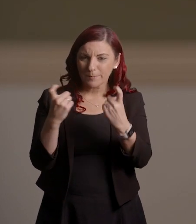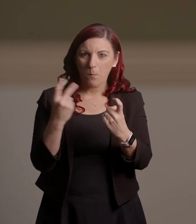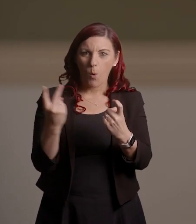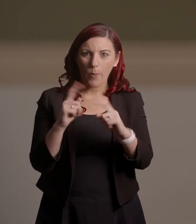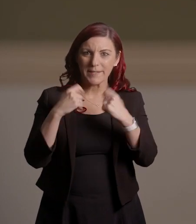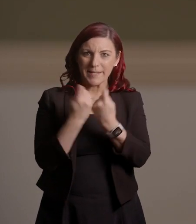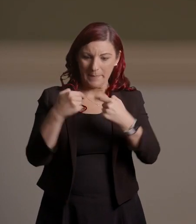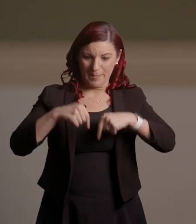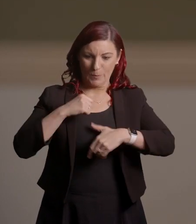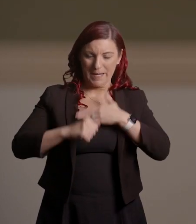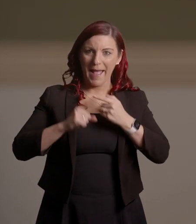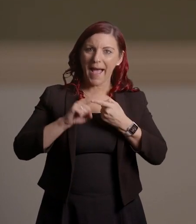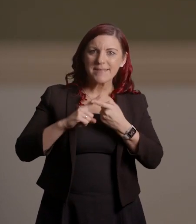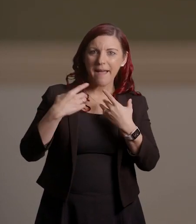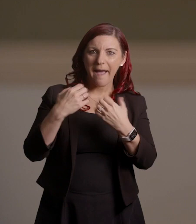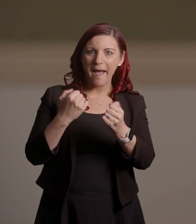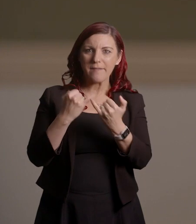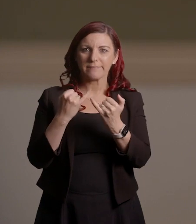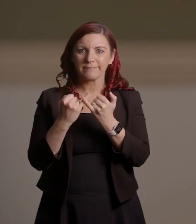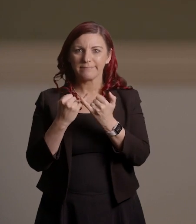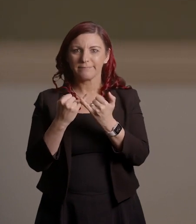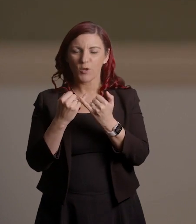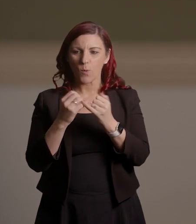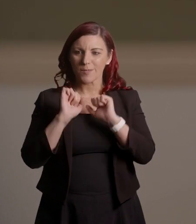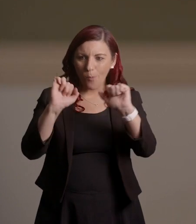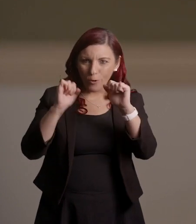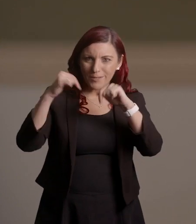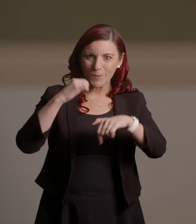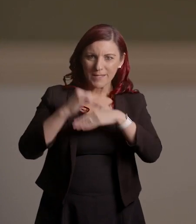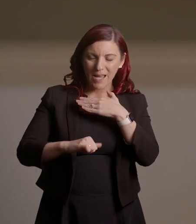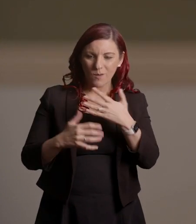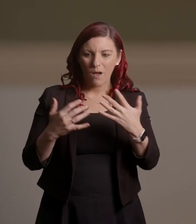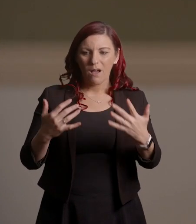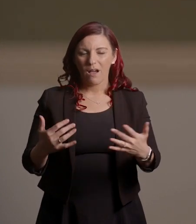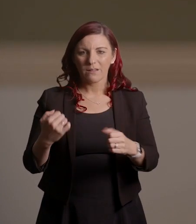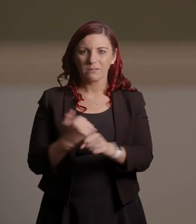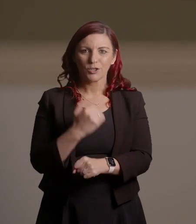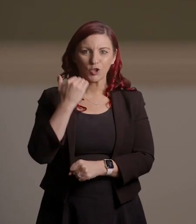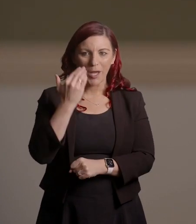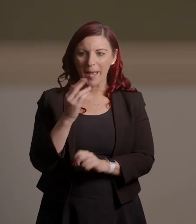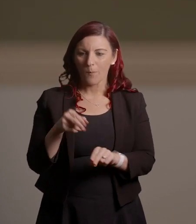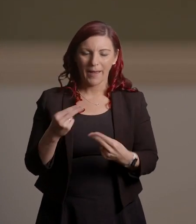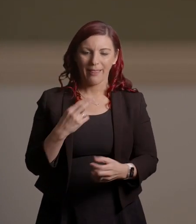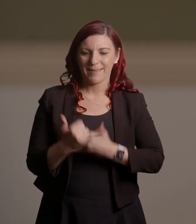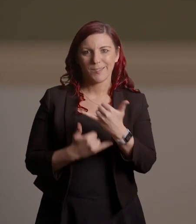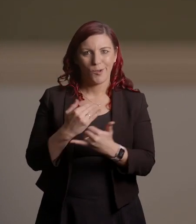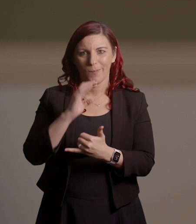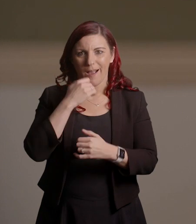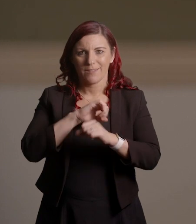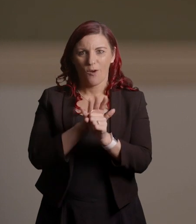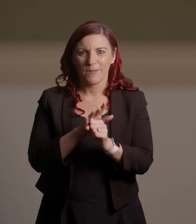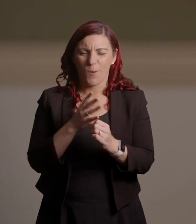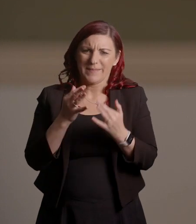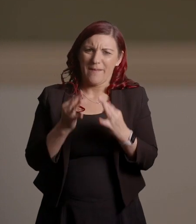teams coming here and we would normally have the fans coming here as well. So it's such a shame that we can't do it. So it's